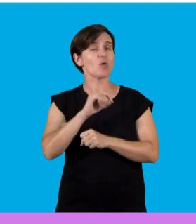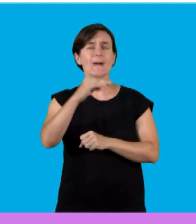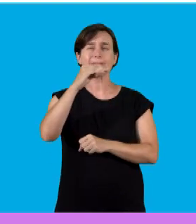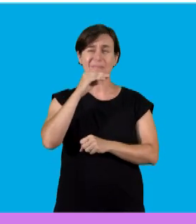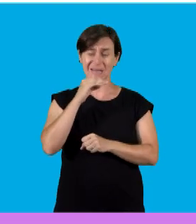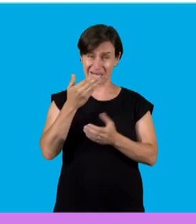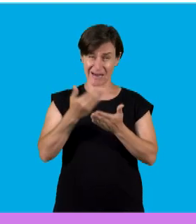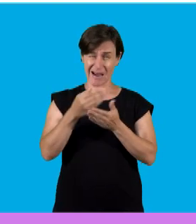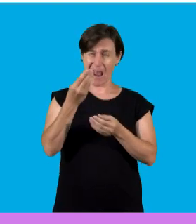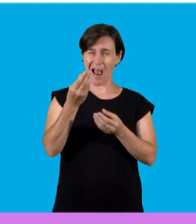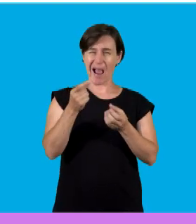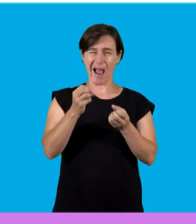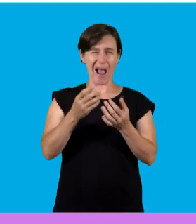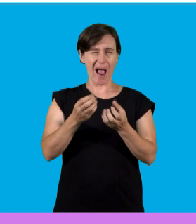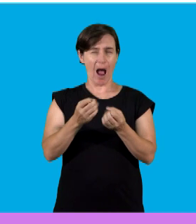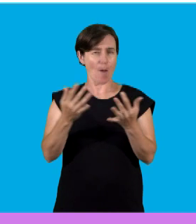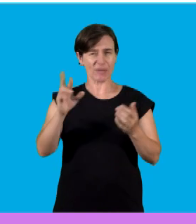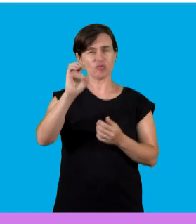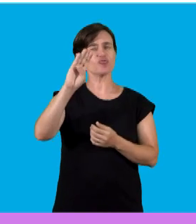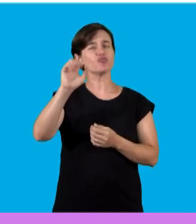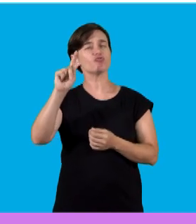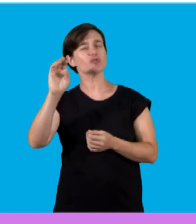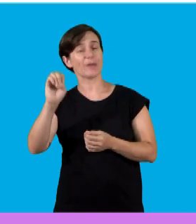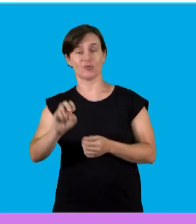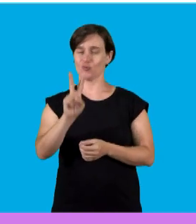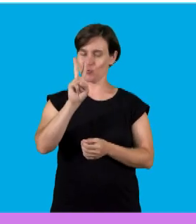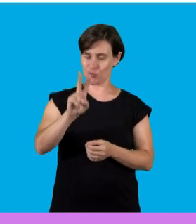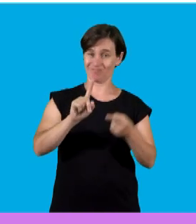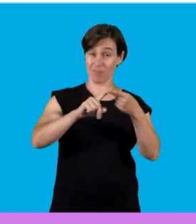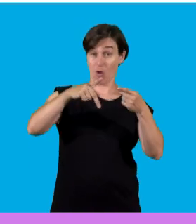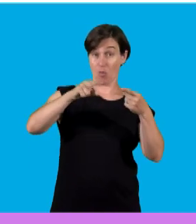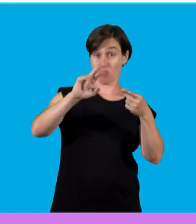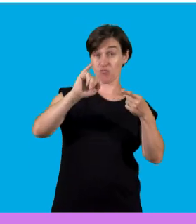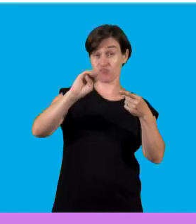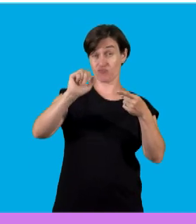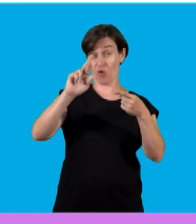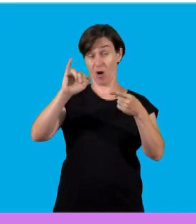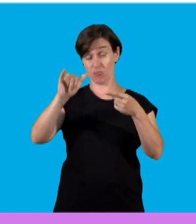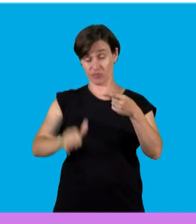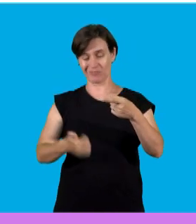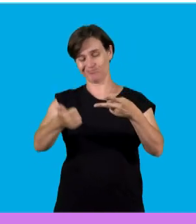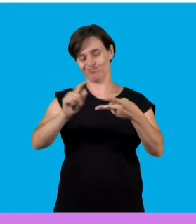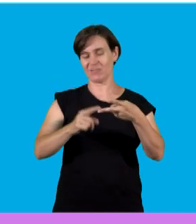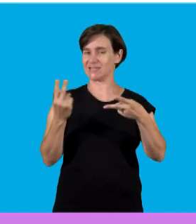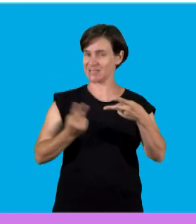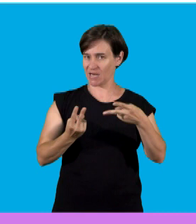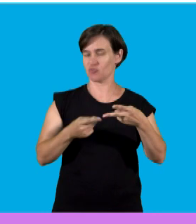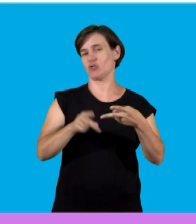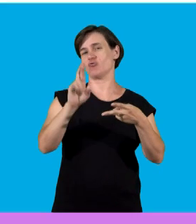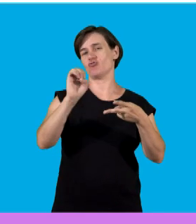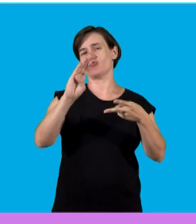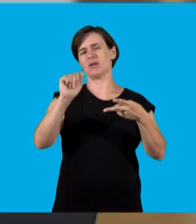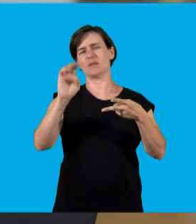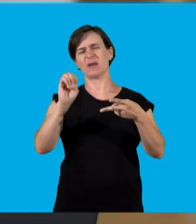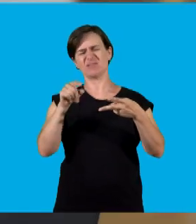many rebates? That's correct. That's for the primary rebate as well as your secondary rebate. And remember, a rebate